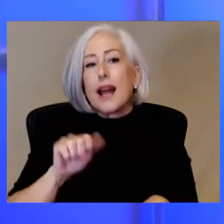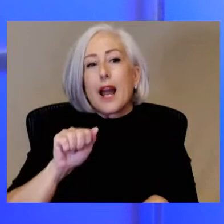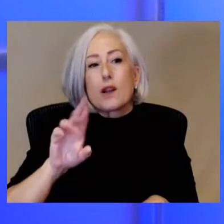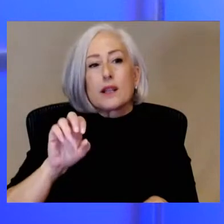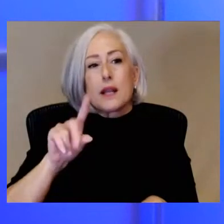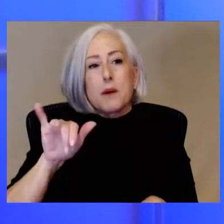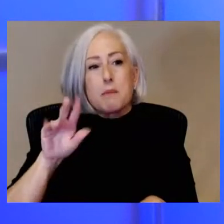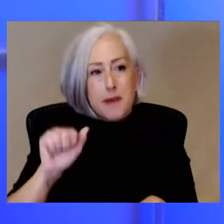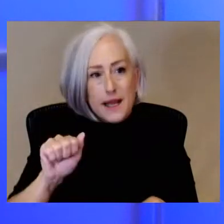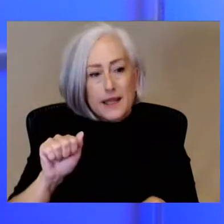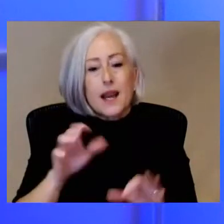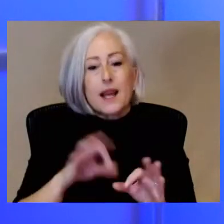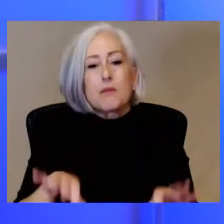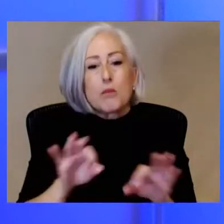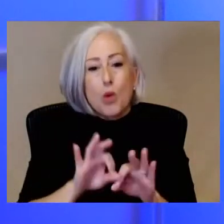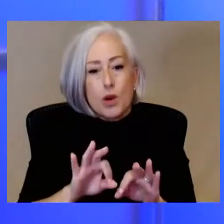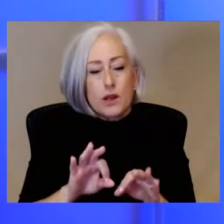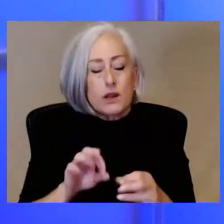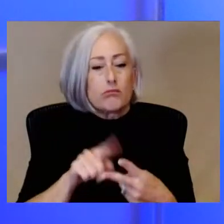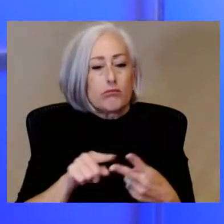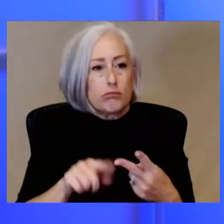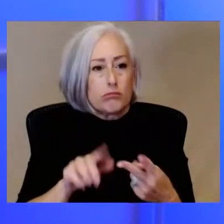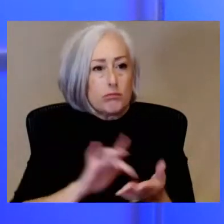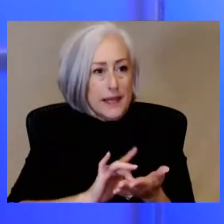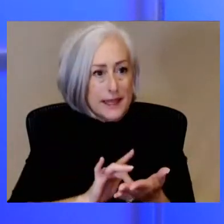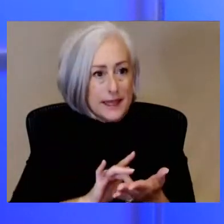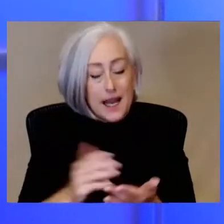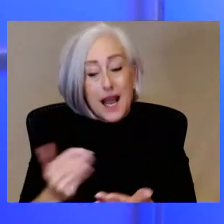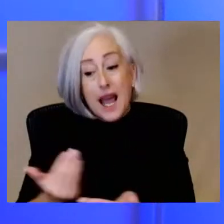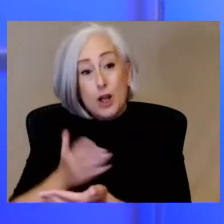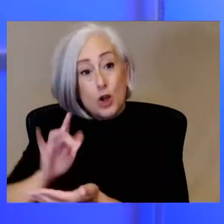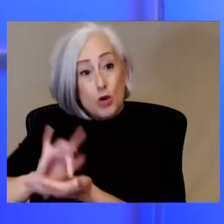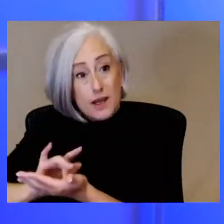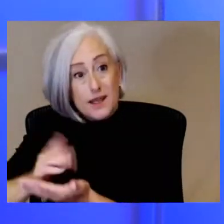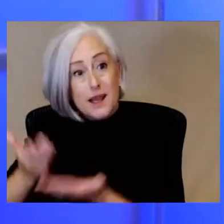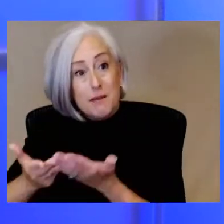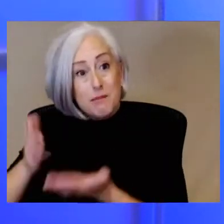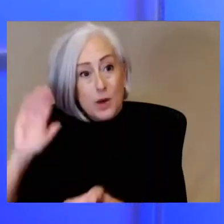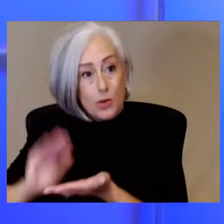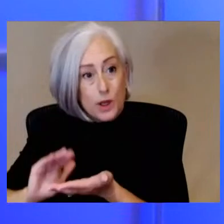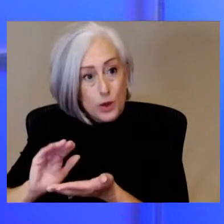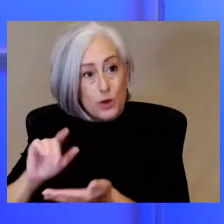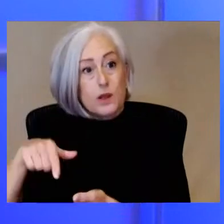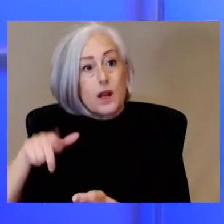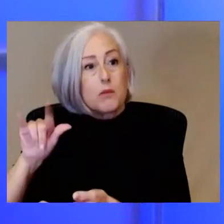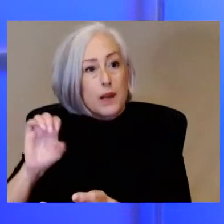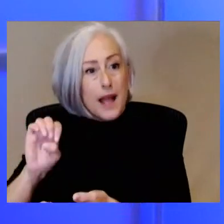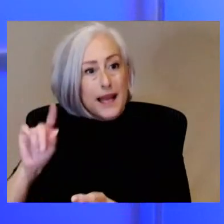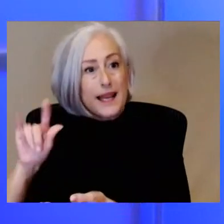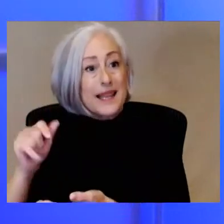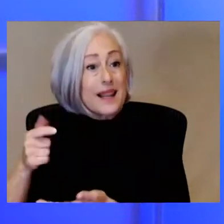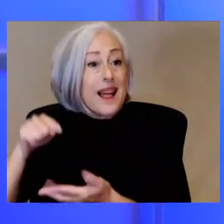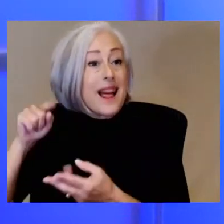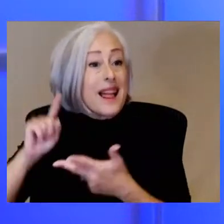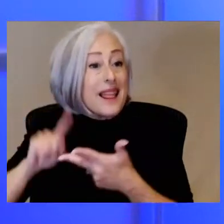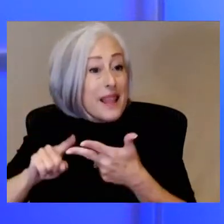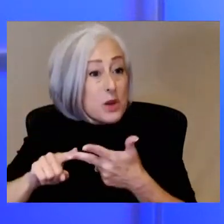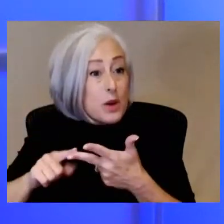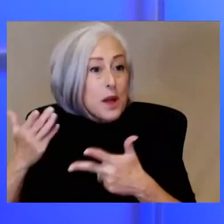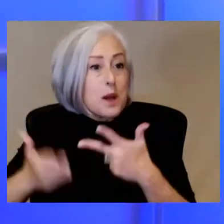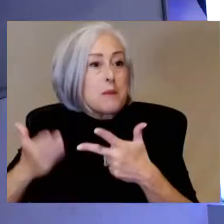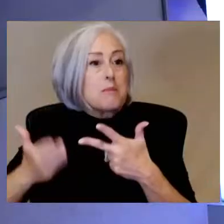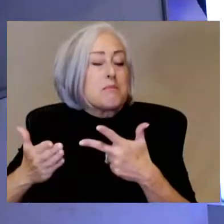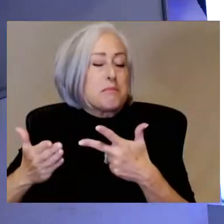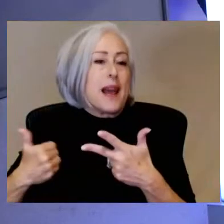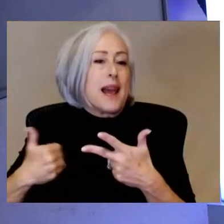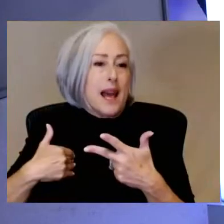sort of era of potential drugs that can reduce plaques and tangles may be coming. And we're working that out right now. If the disease